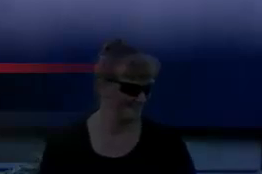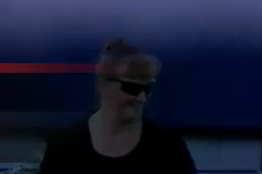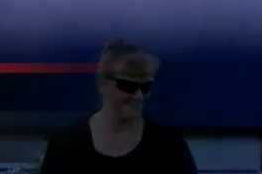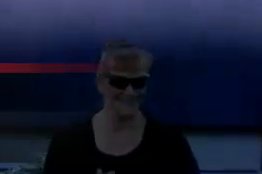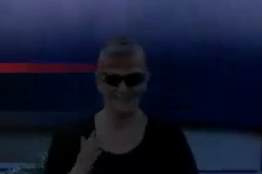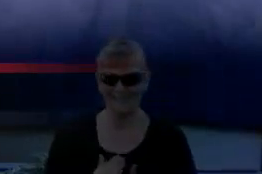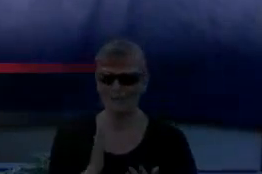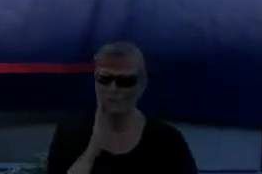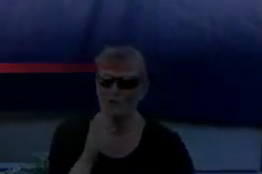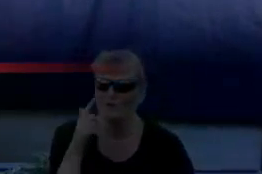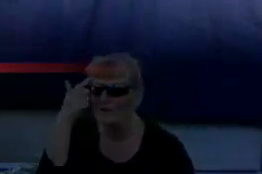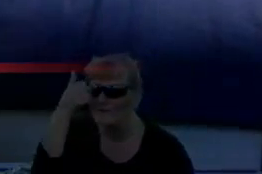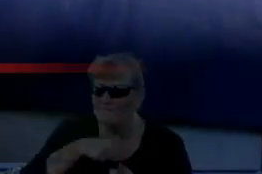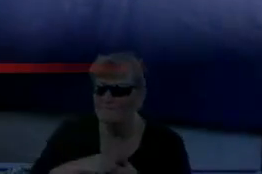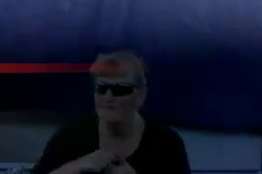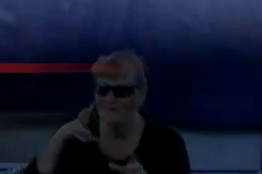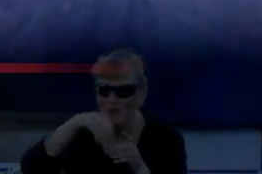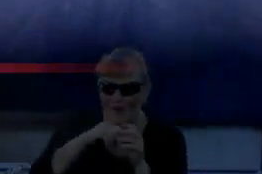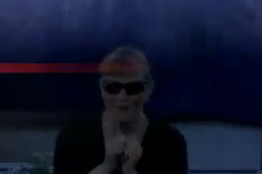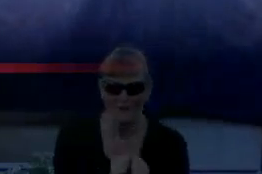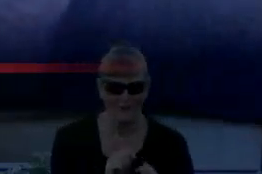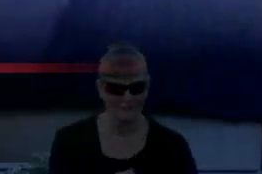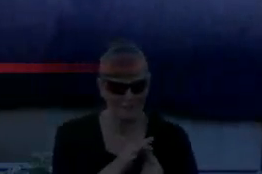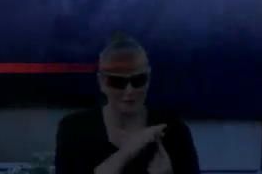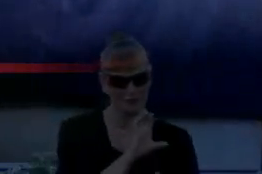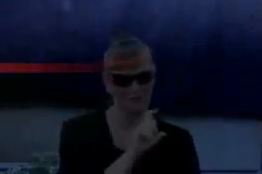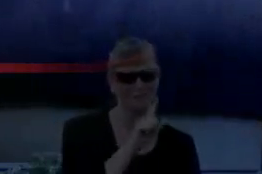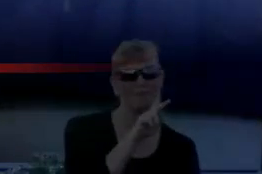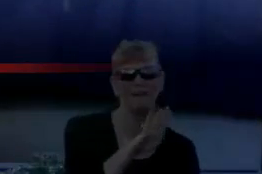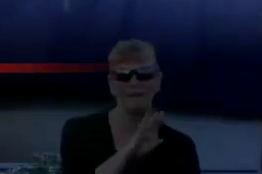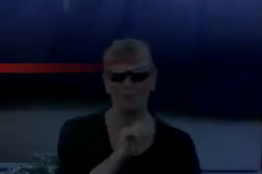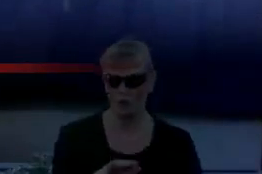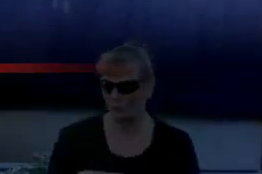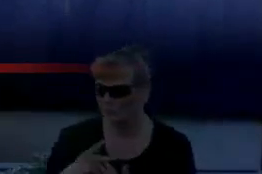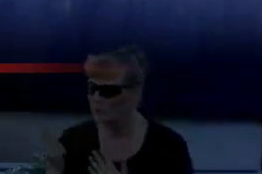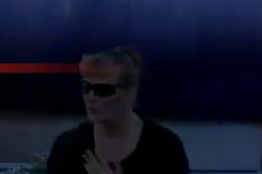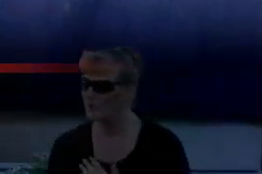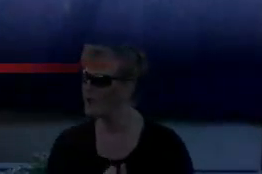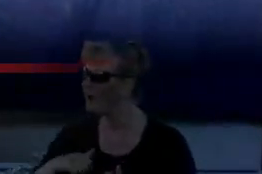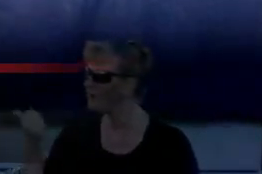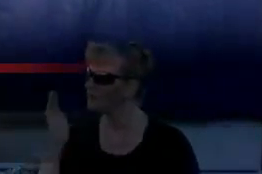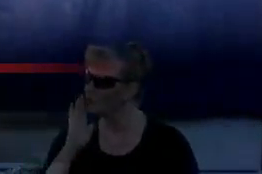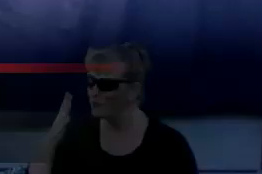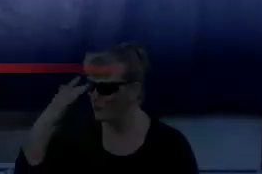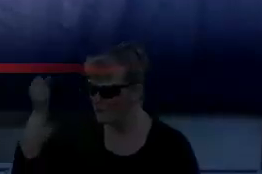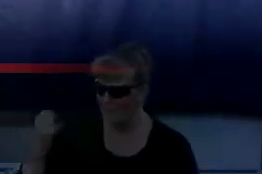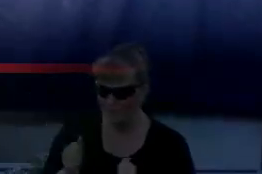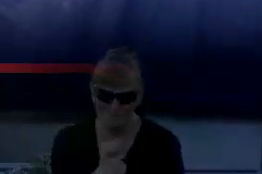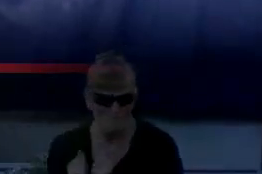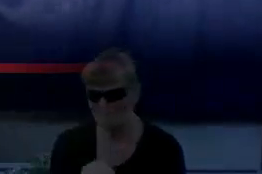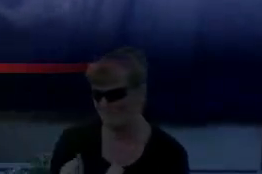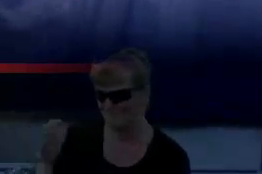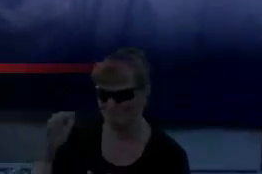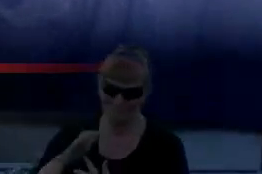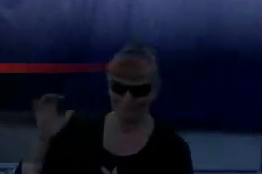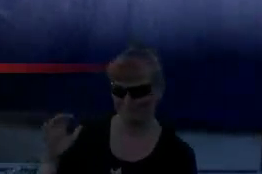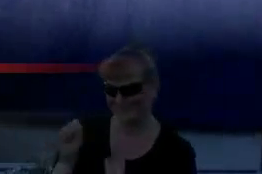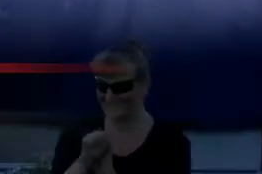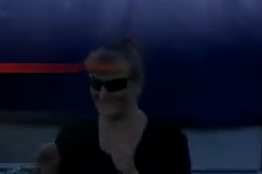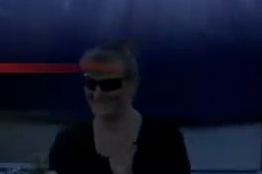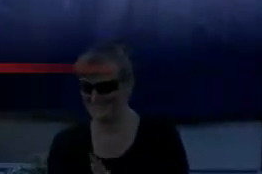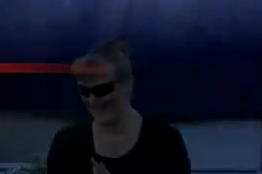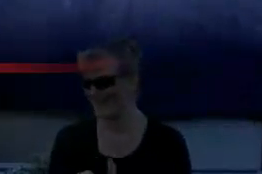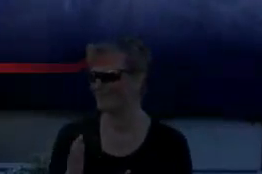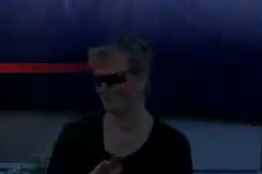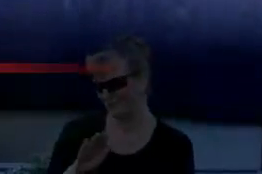Some will remember their participation in a certain club or program. Others will remember competing in the state tournament and making school history